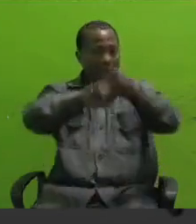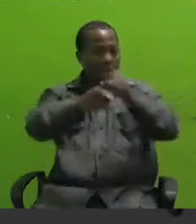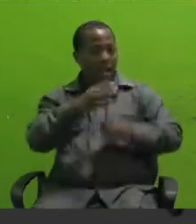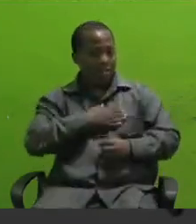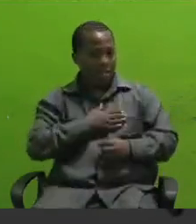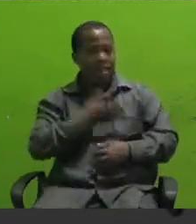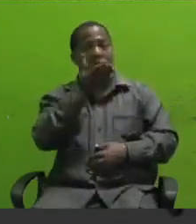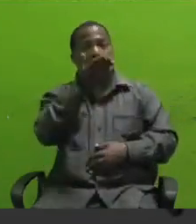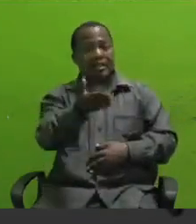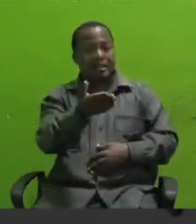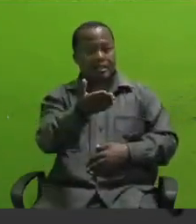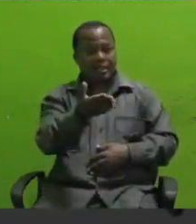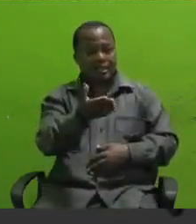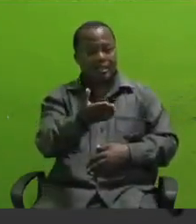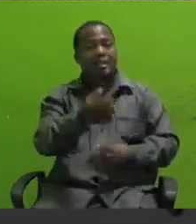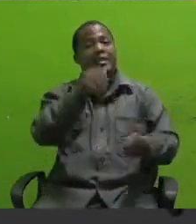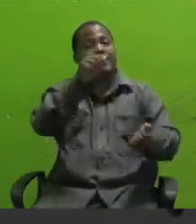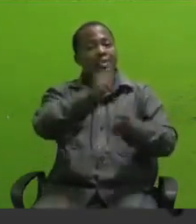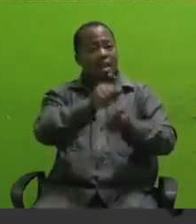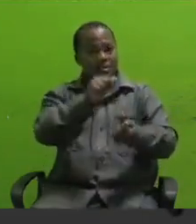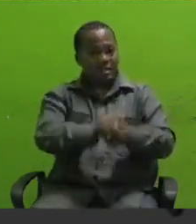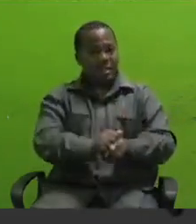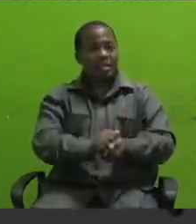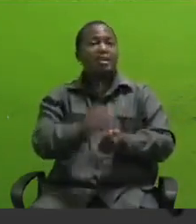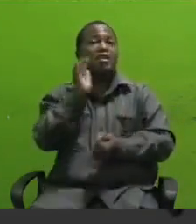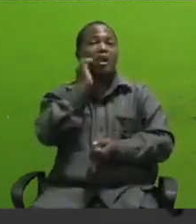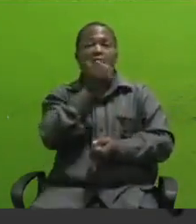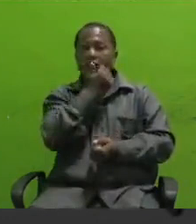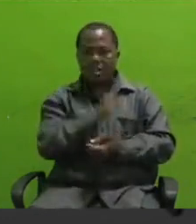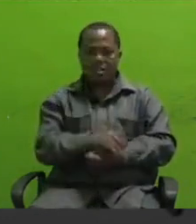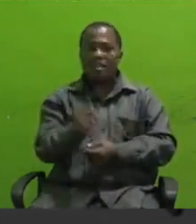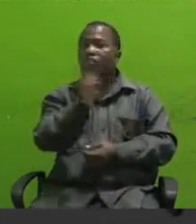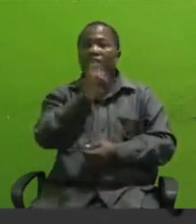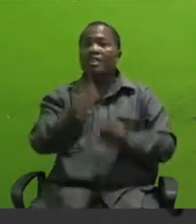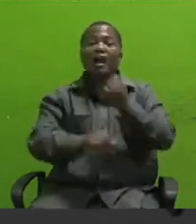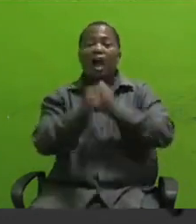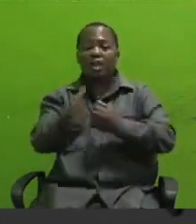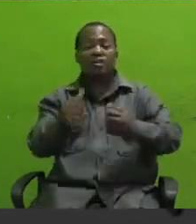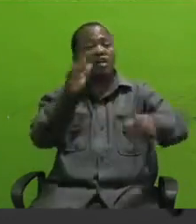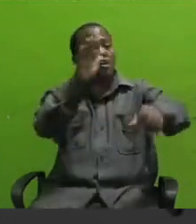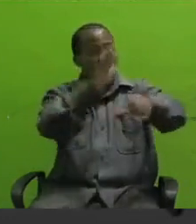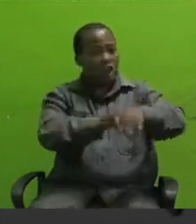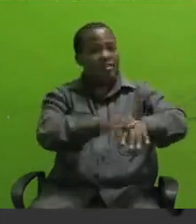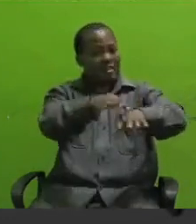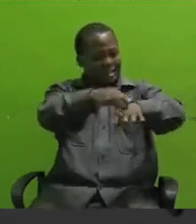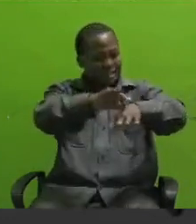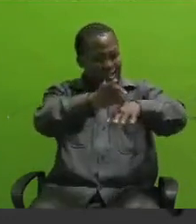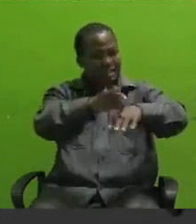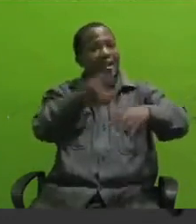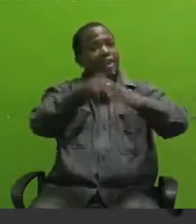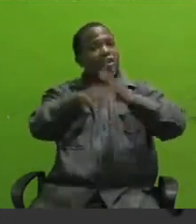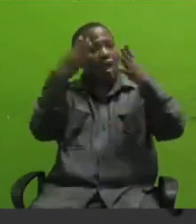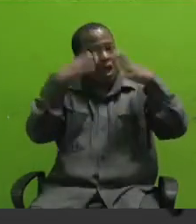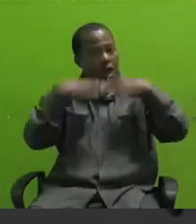Dear friends, handle the toxic substance with great care. Do not allow it to contact your skin or get